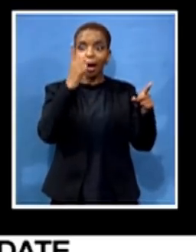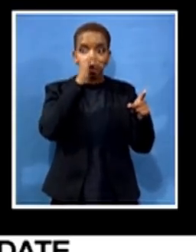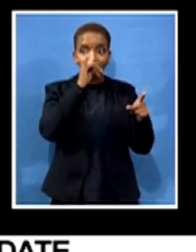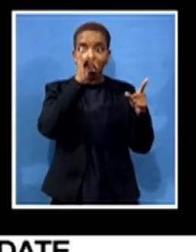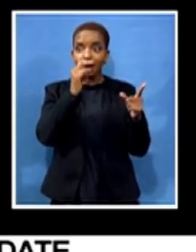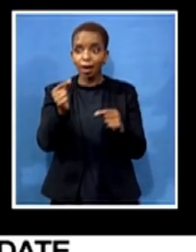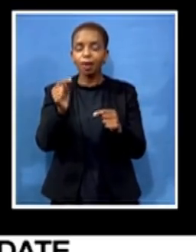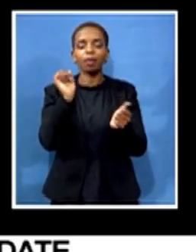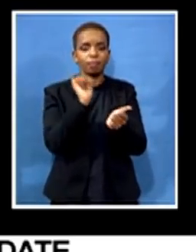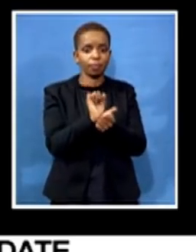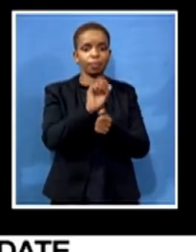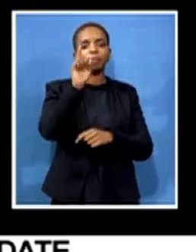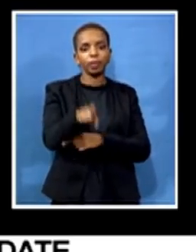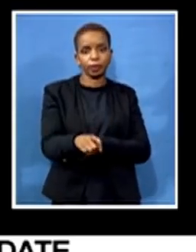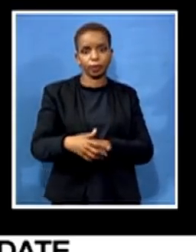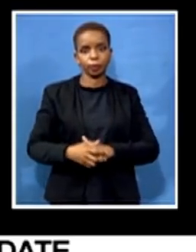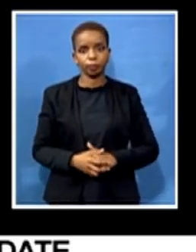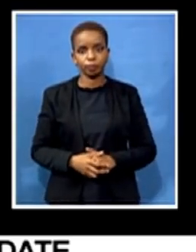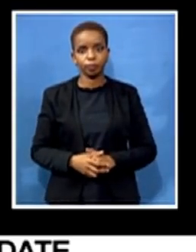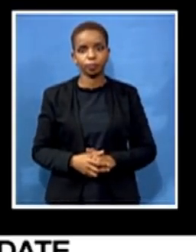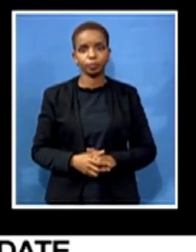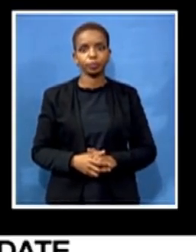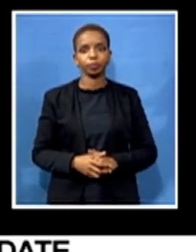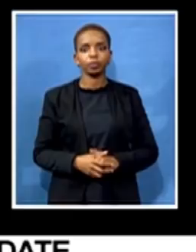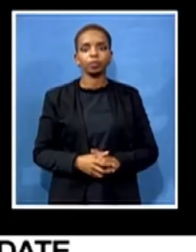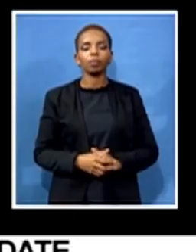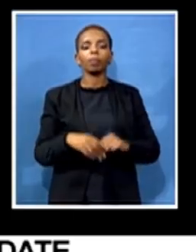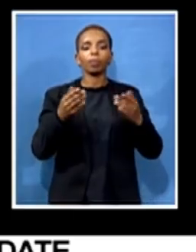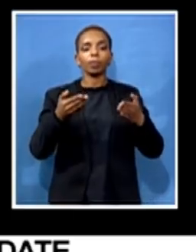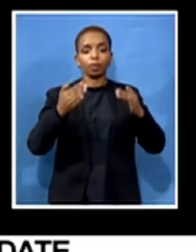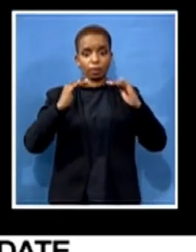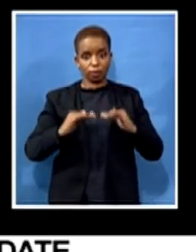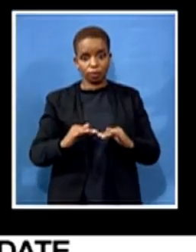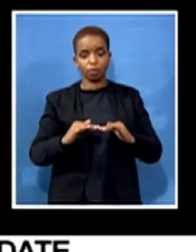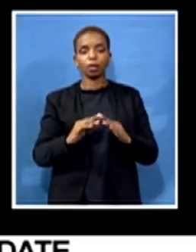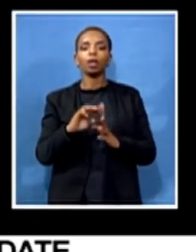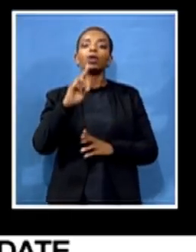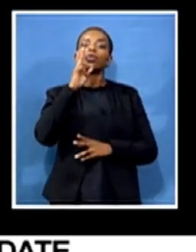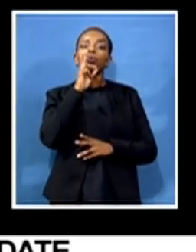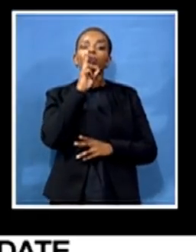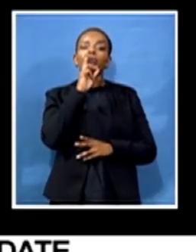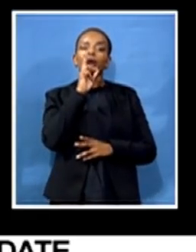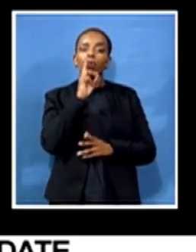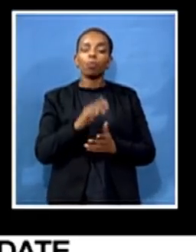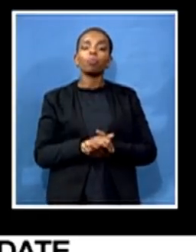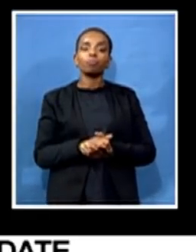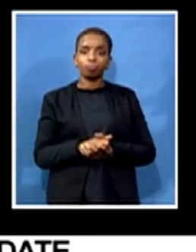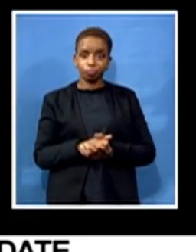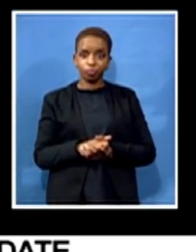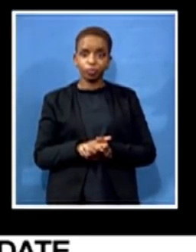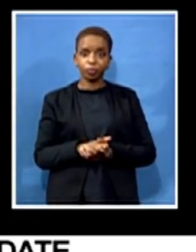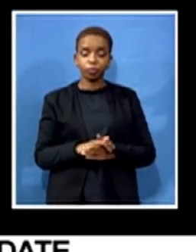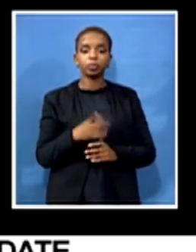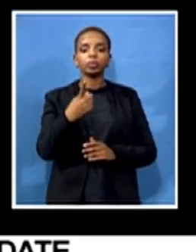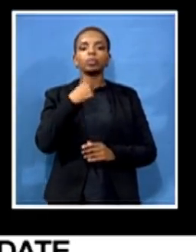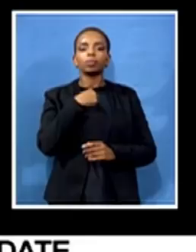Now, in terms of tobacco, I would go to town about tobacco, but I won't go to town very much